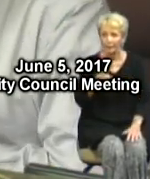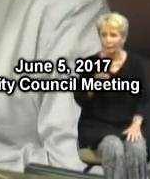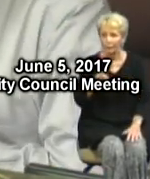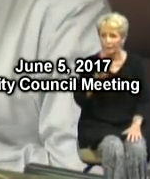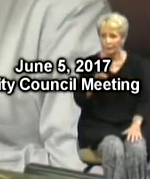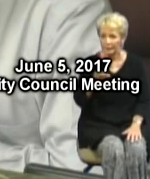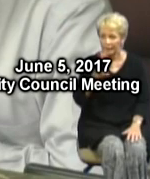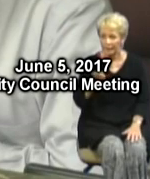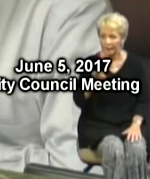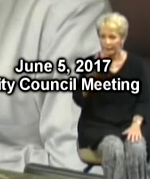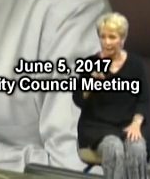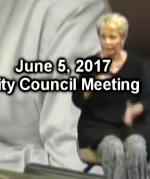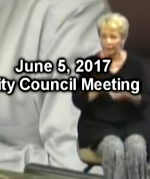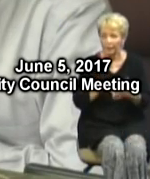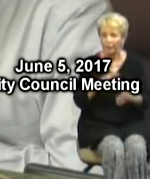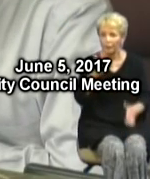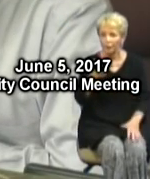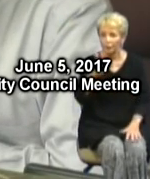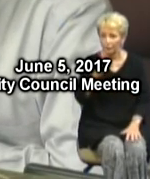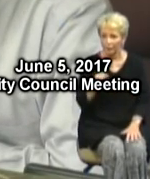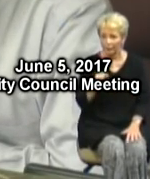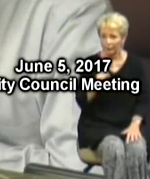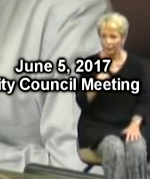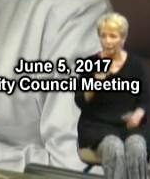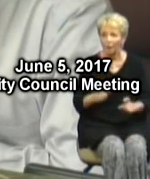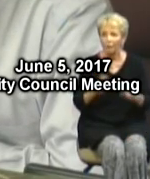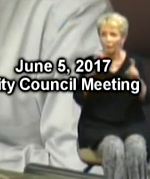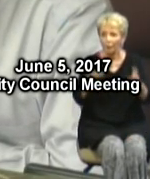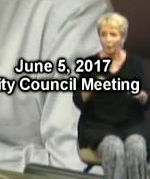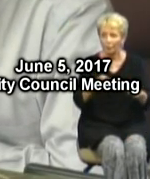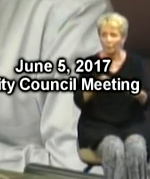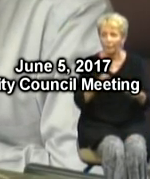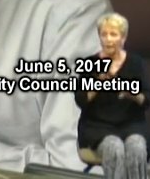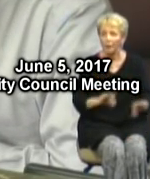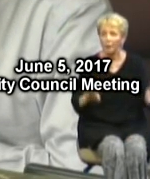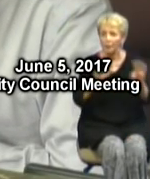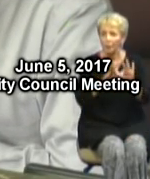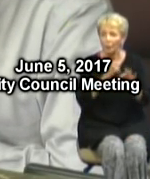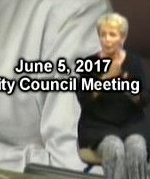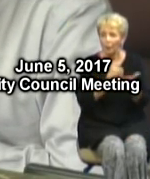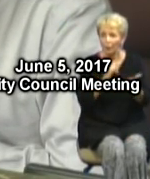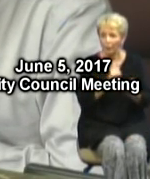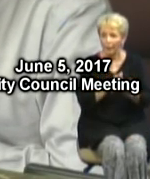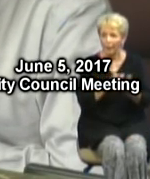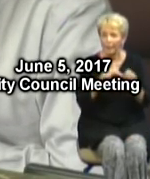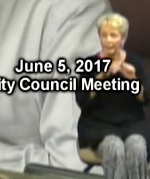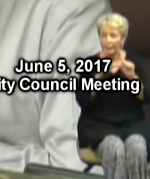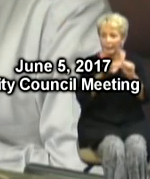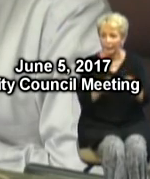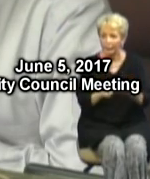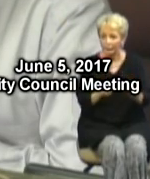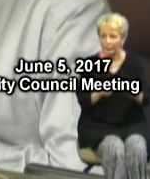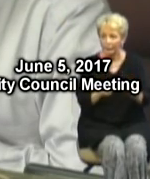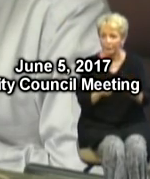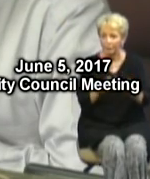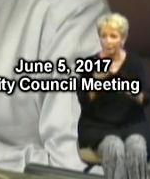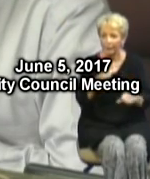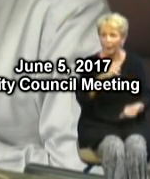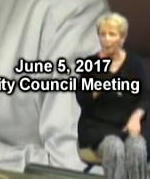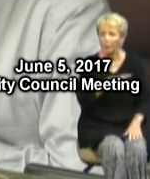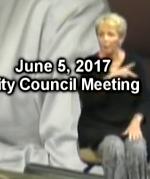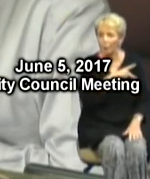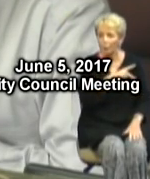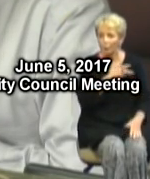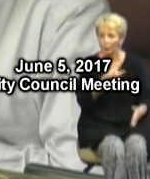160A-266D of the North Carolina General Statutes provides in pertinent part that, quote, a city may discard any personal property